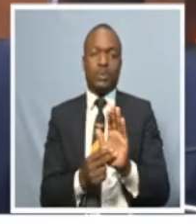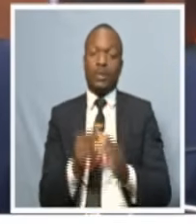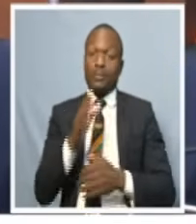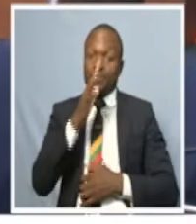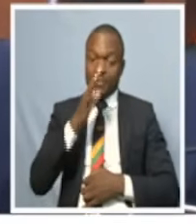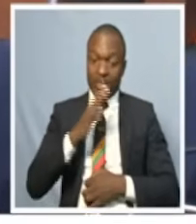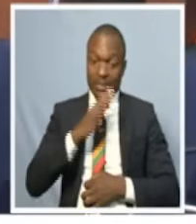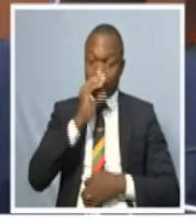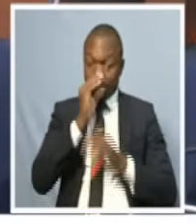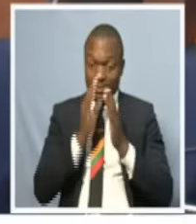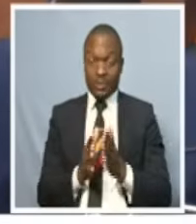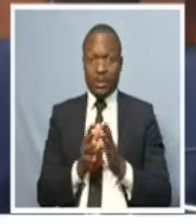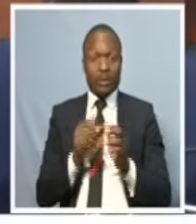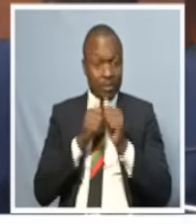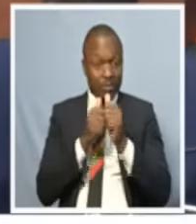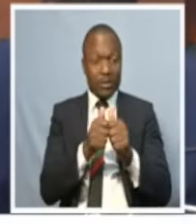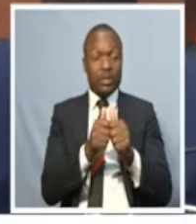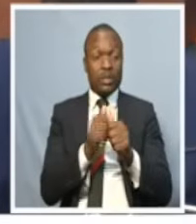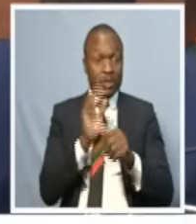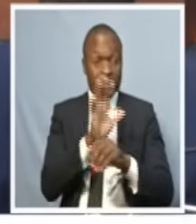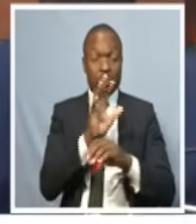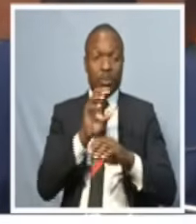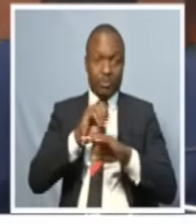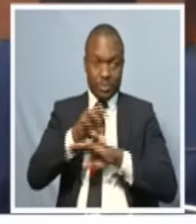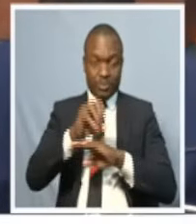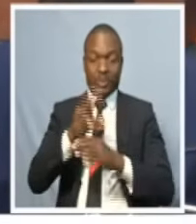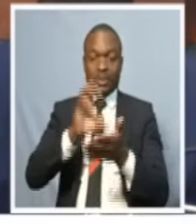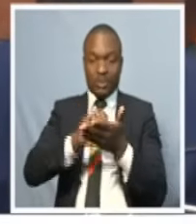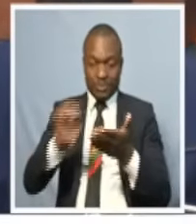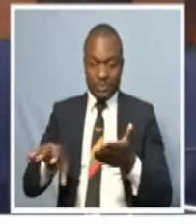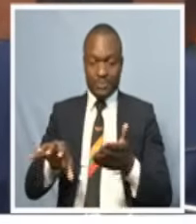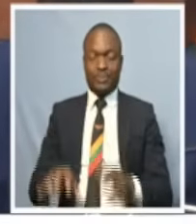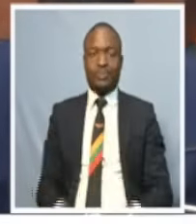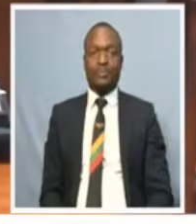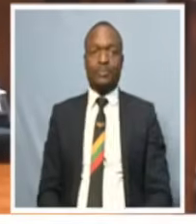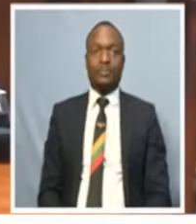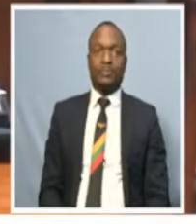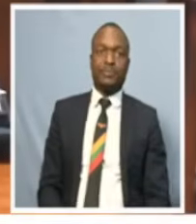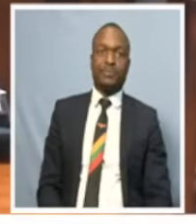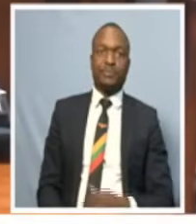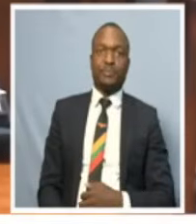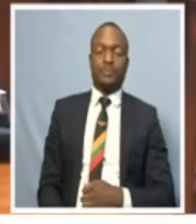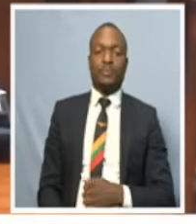Madam Speaker, based on your guidance, I withdraw. Thank